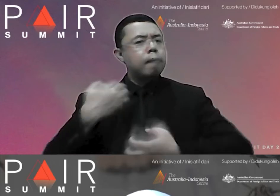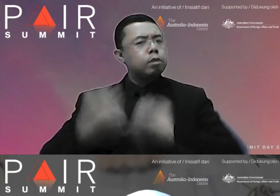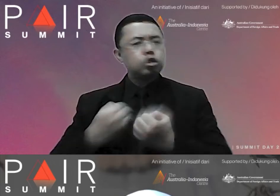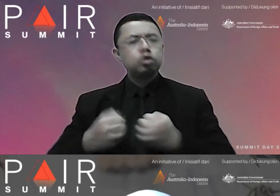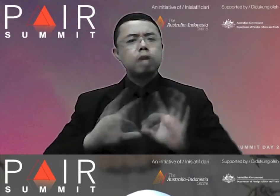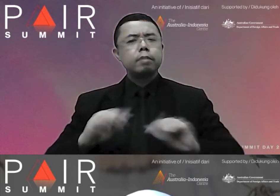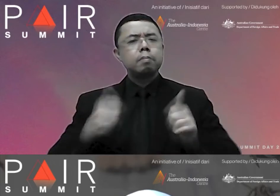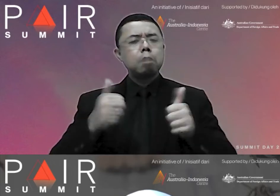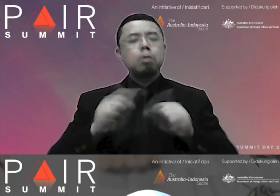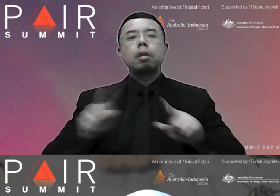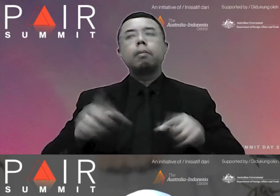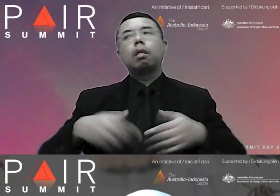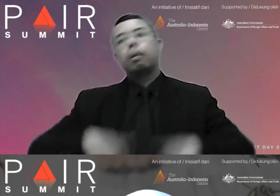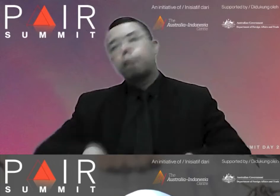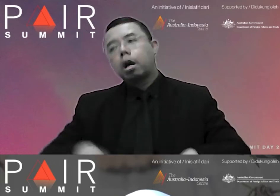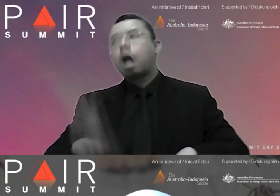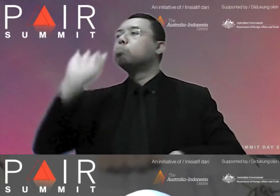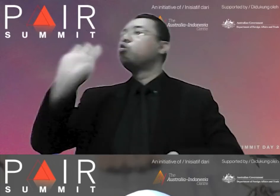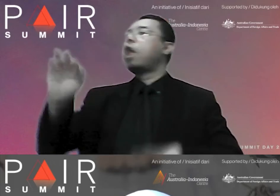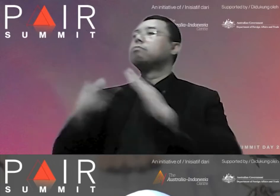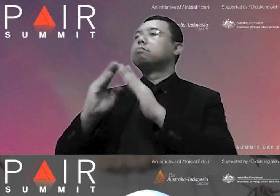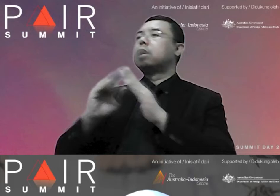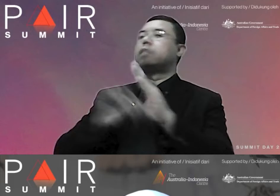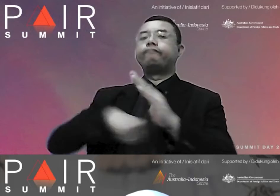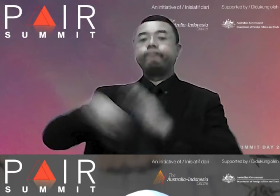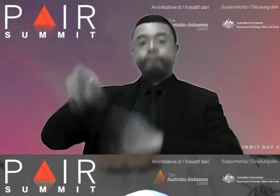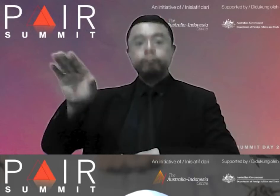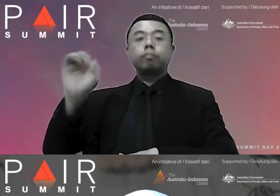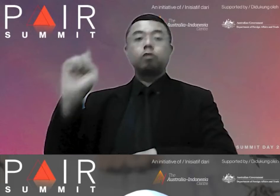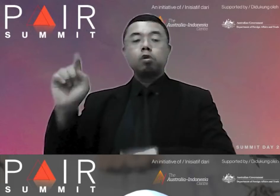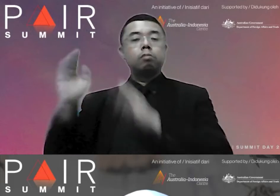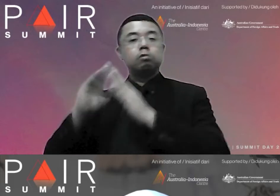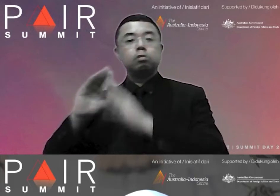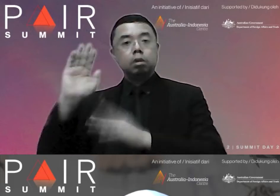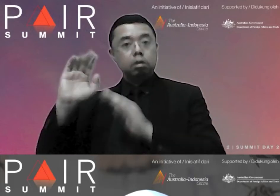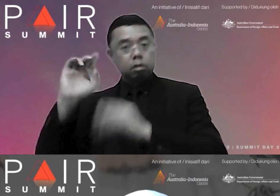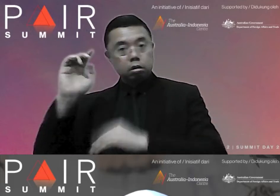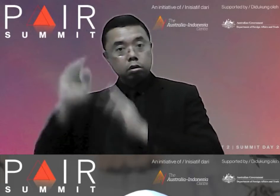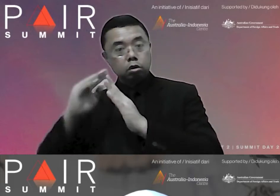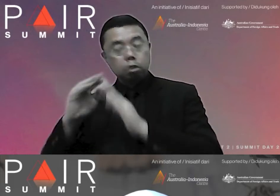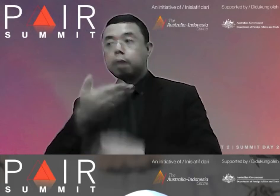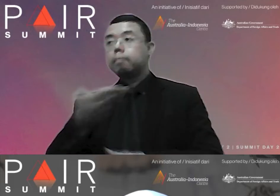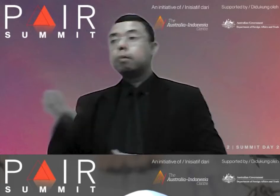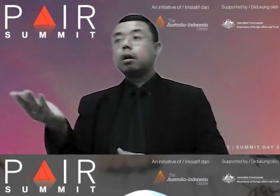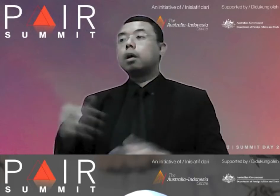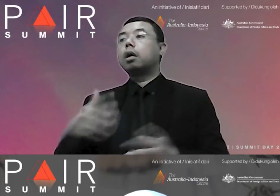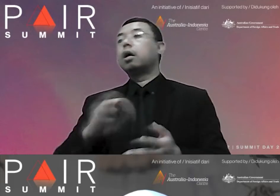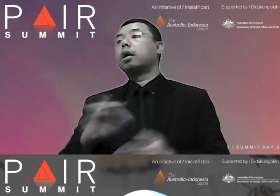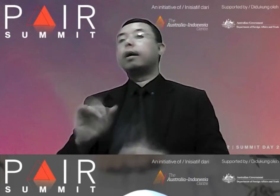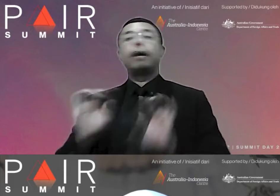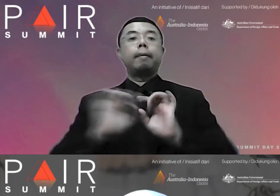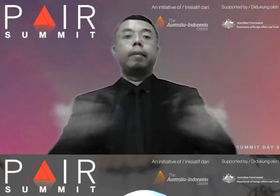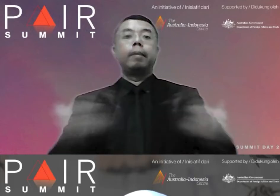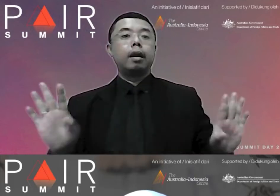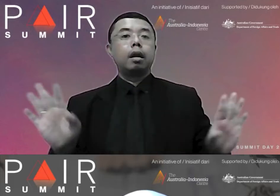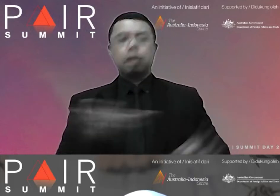into a community that is perhaps acting very differently to what they're trying to do within the hospital. Could you